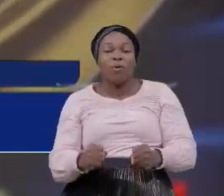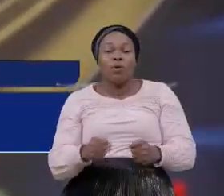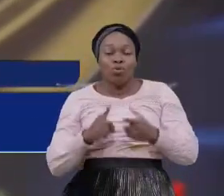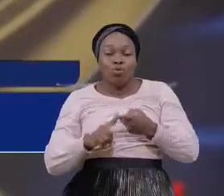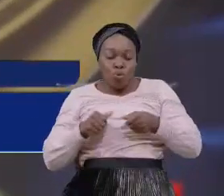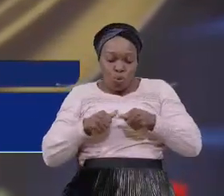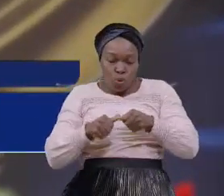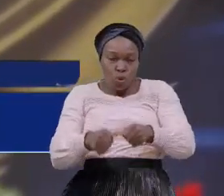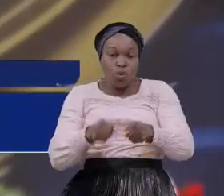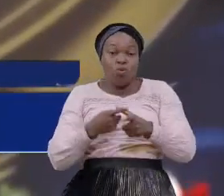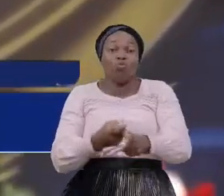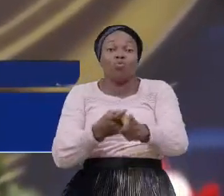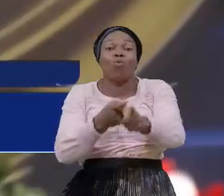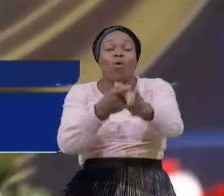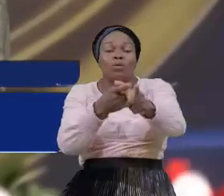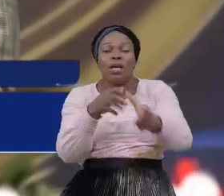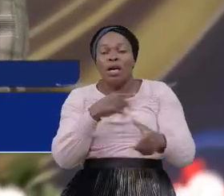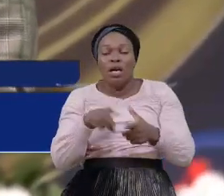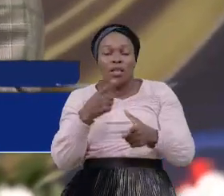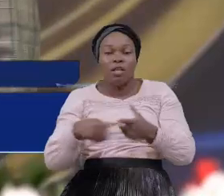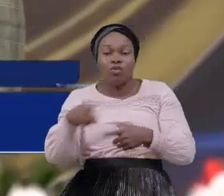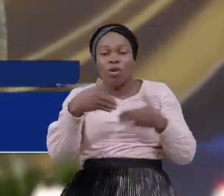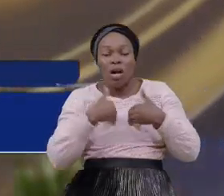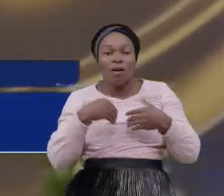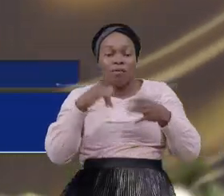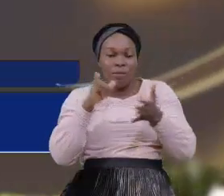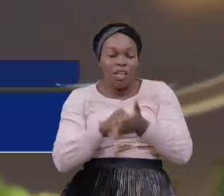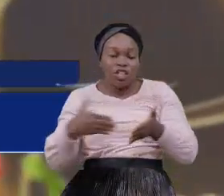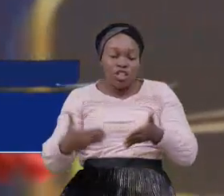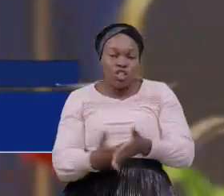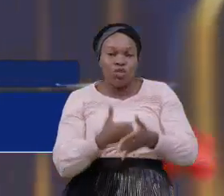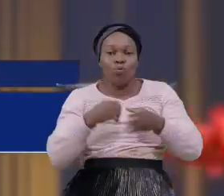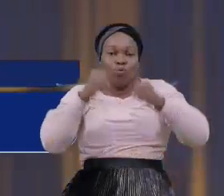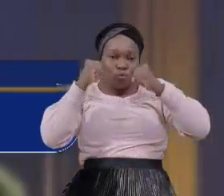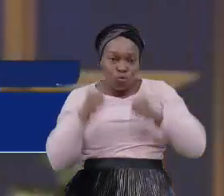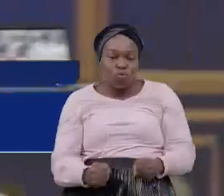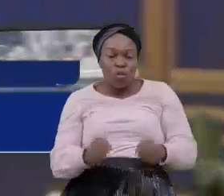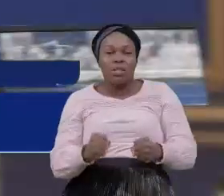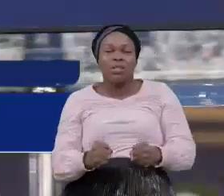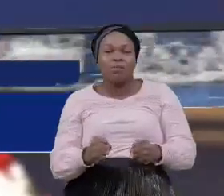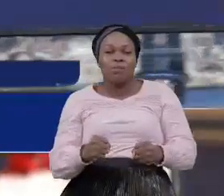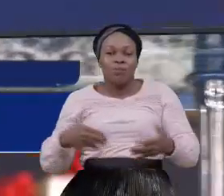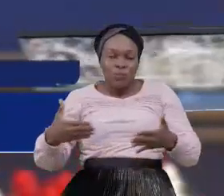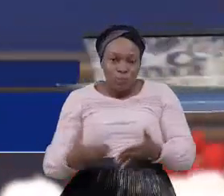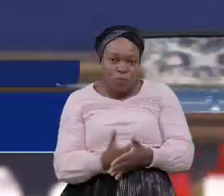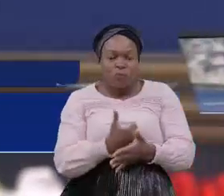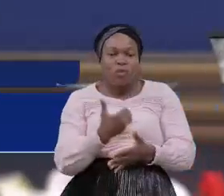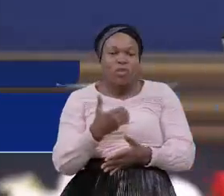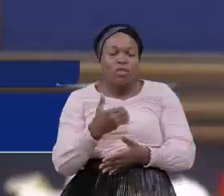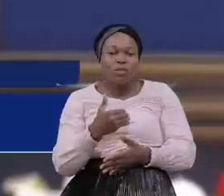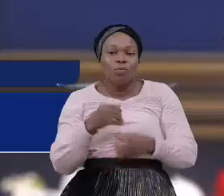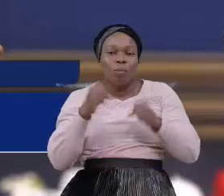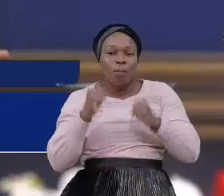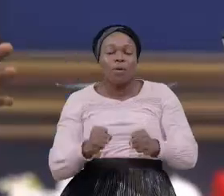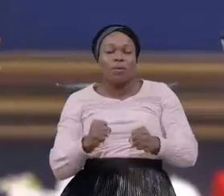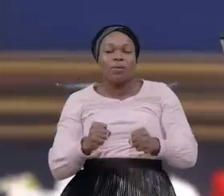that vigor, a new vigor, vitality, a new vow that you say, Lord,